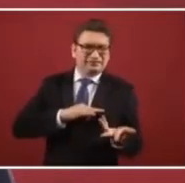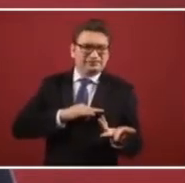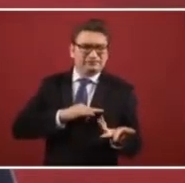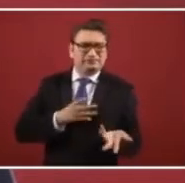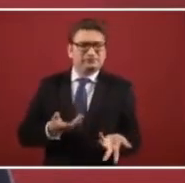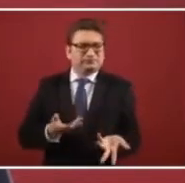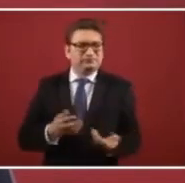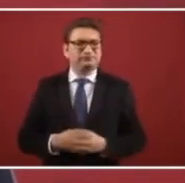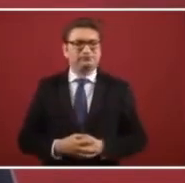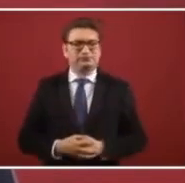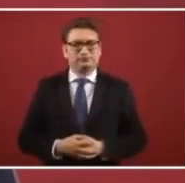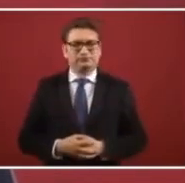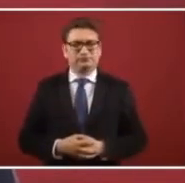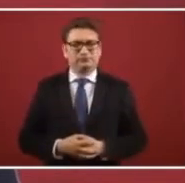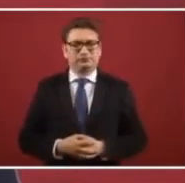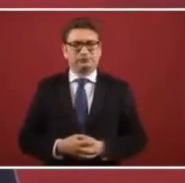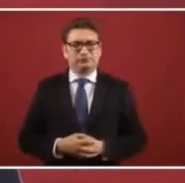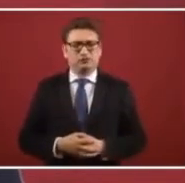is not